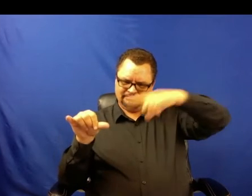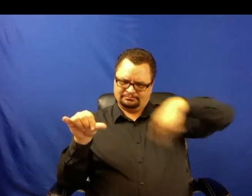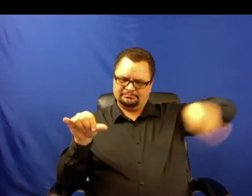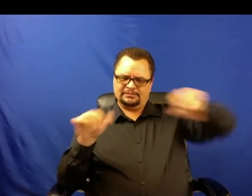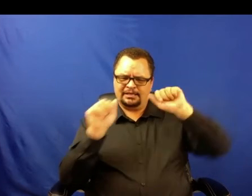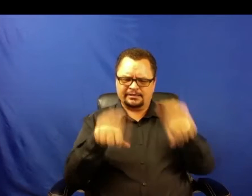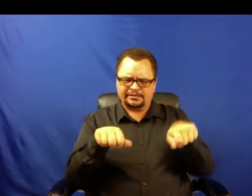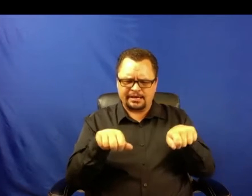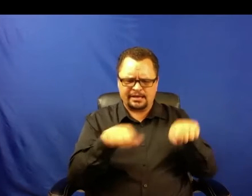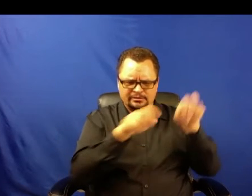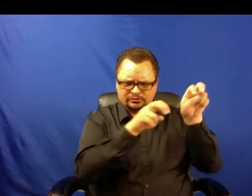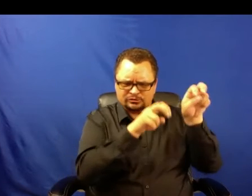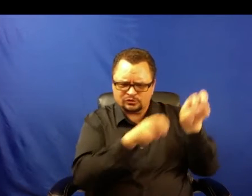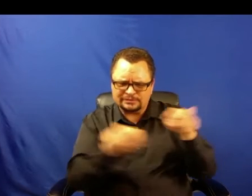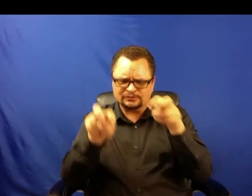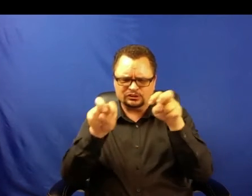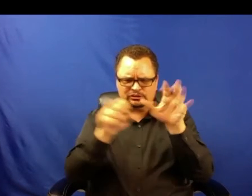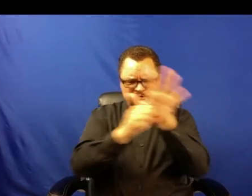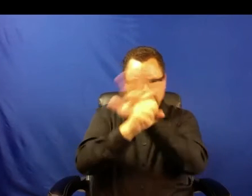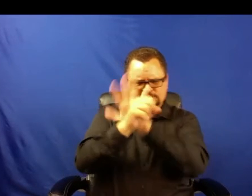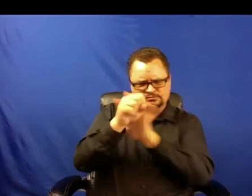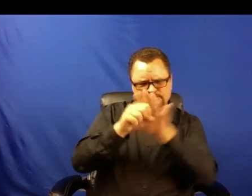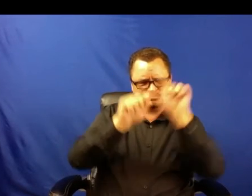a statewide